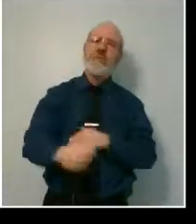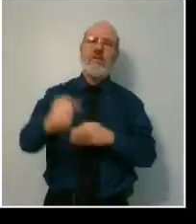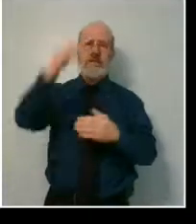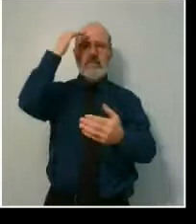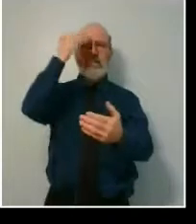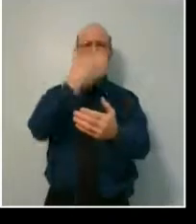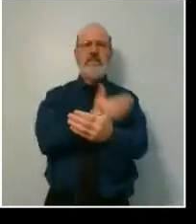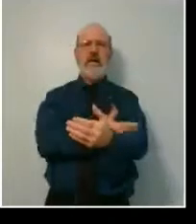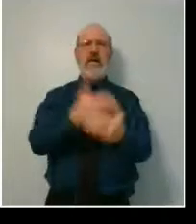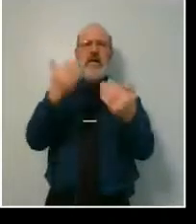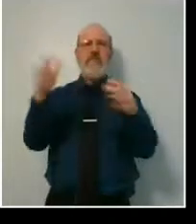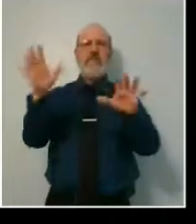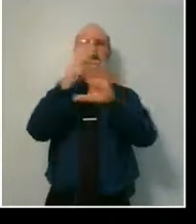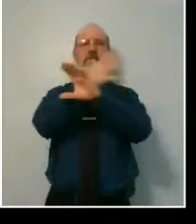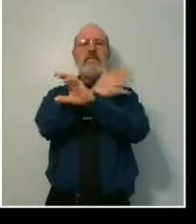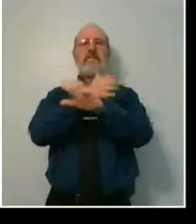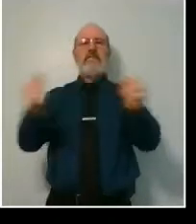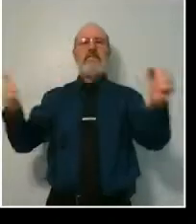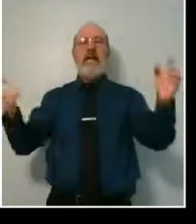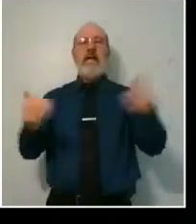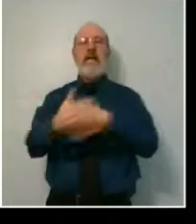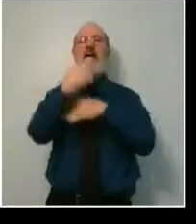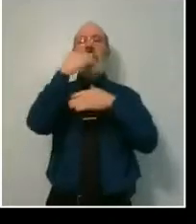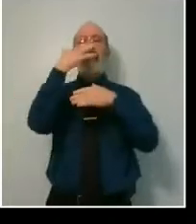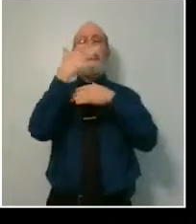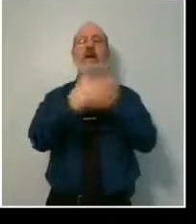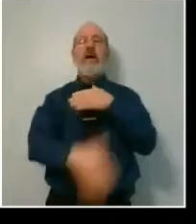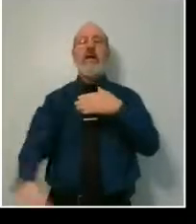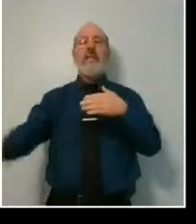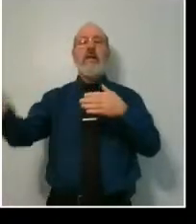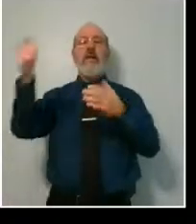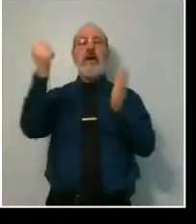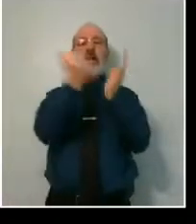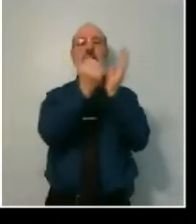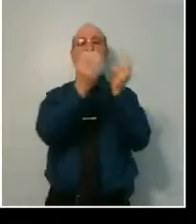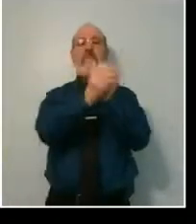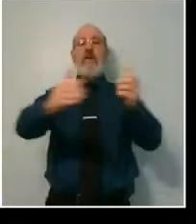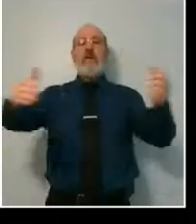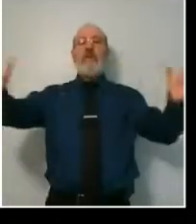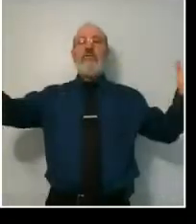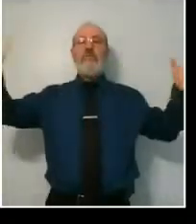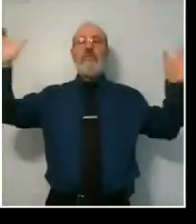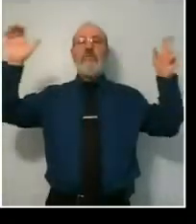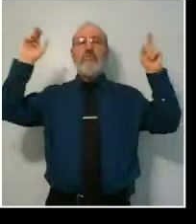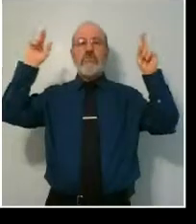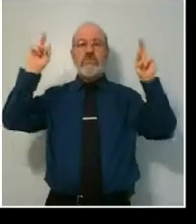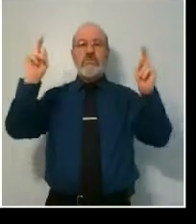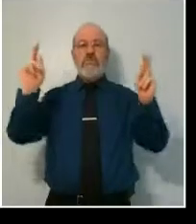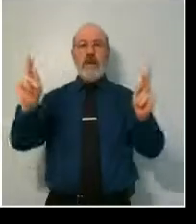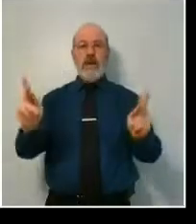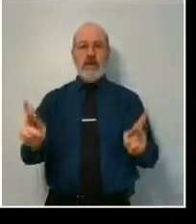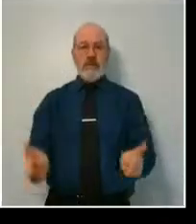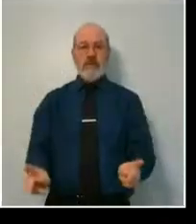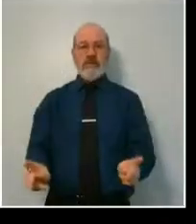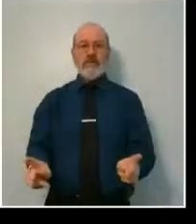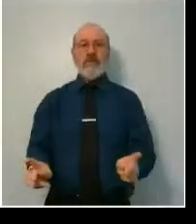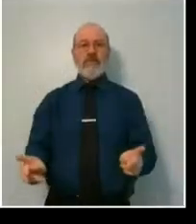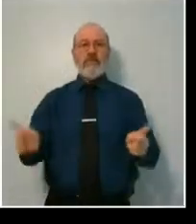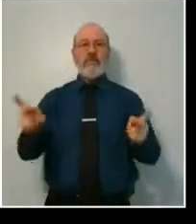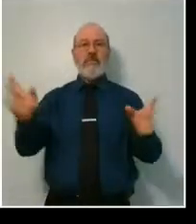precious Son. Saved by the blood of the crucified